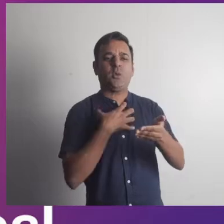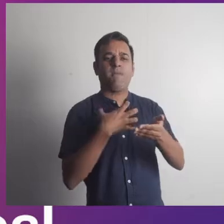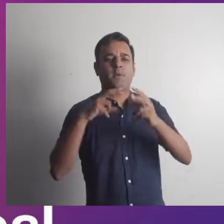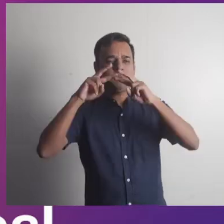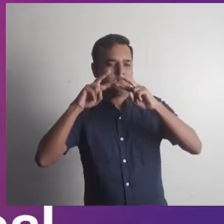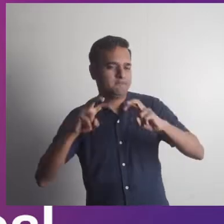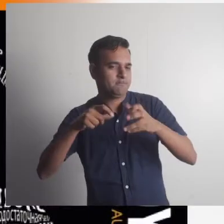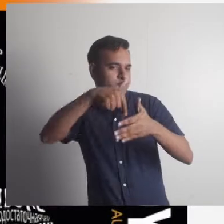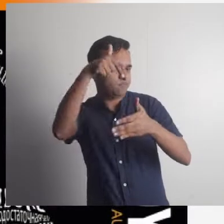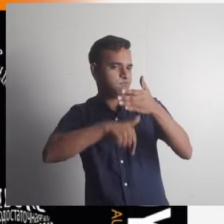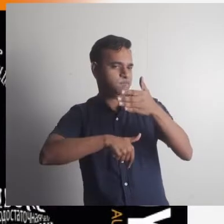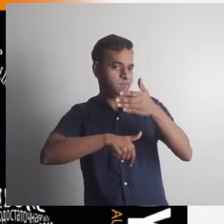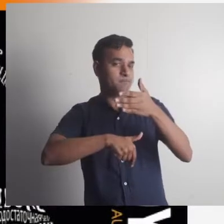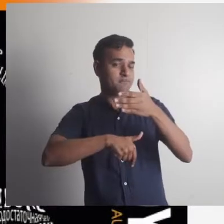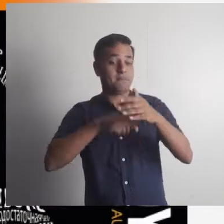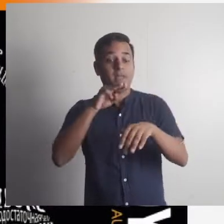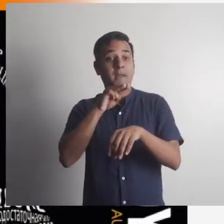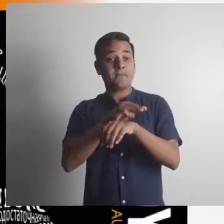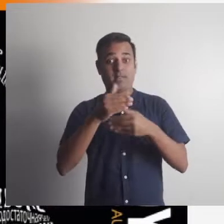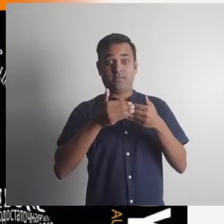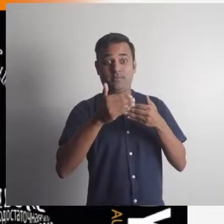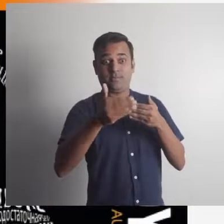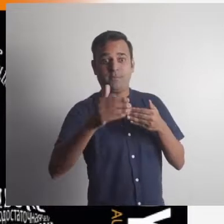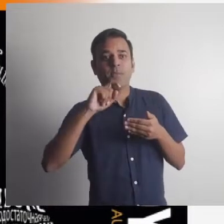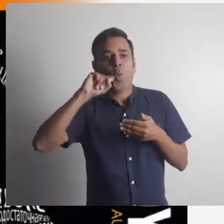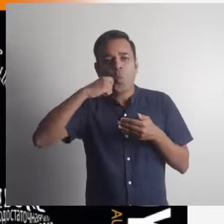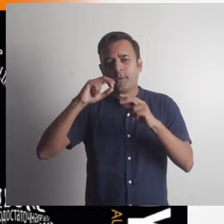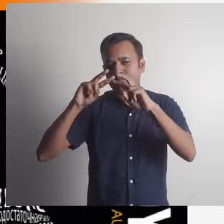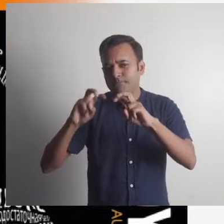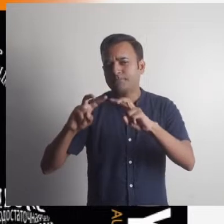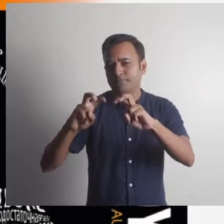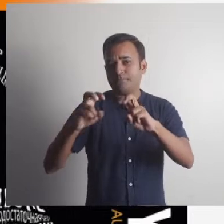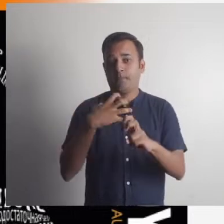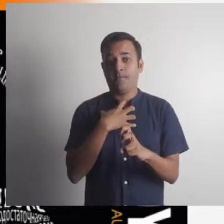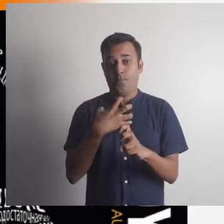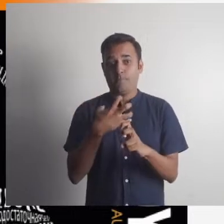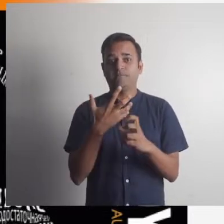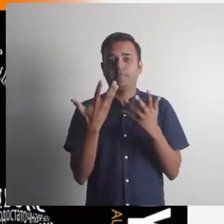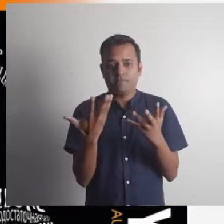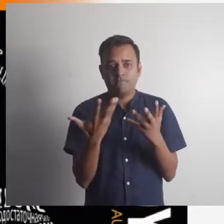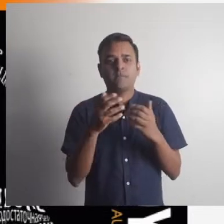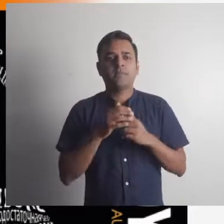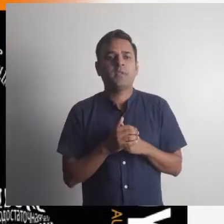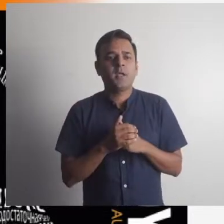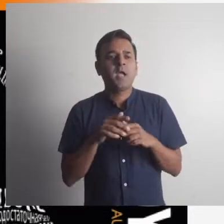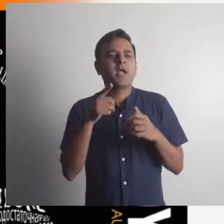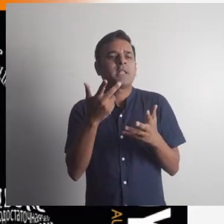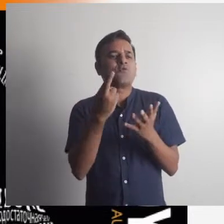the months go on. We have art making the case for these really complex, but also quite